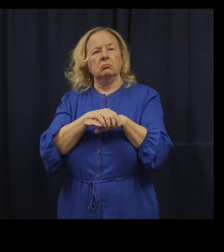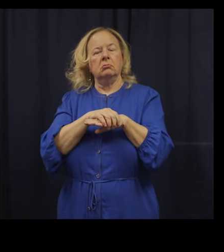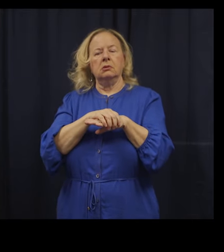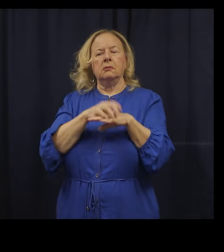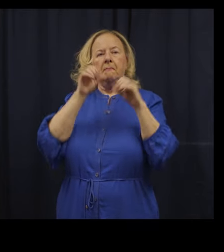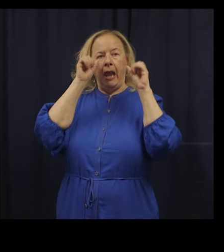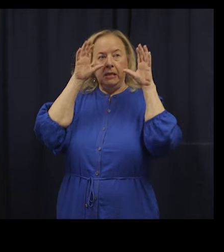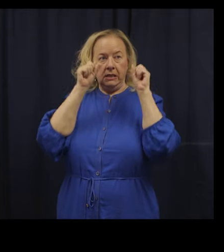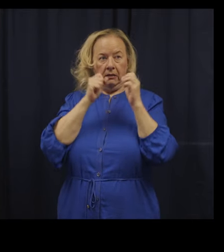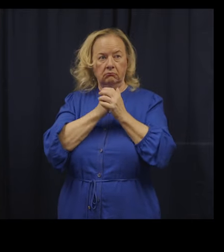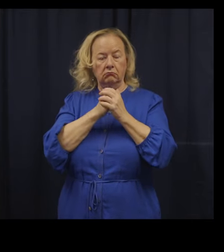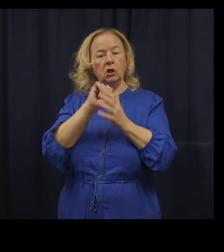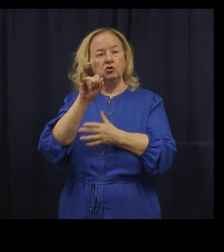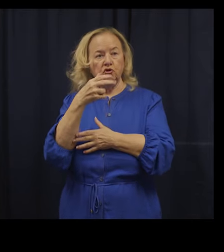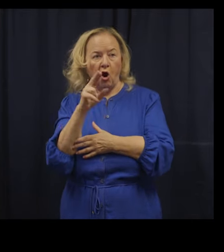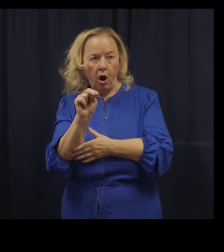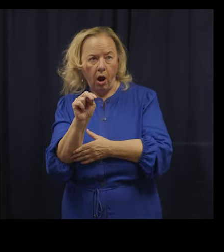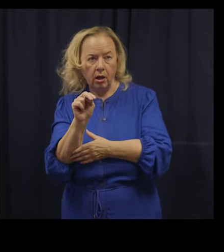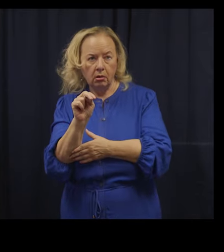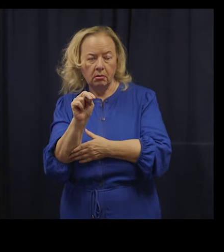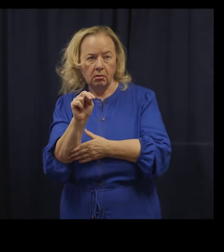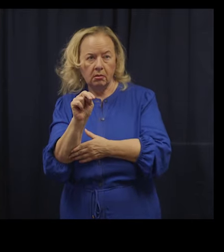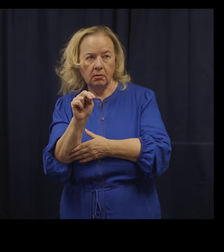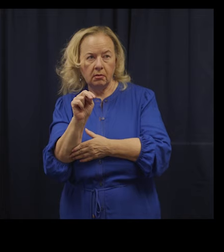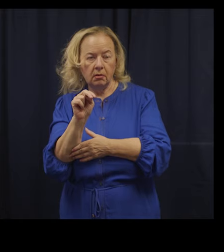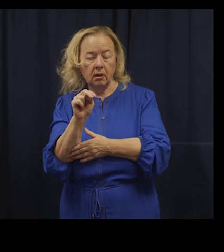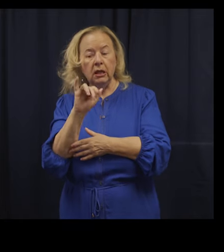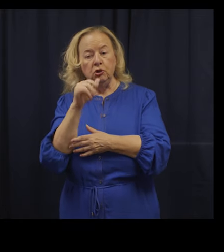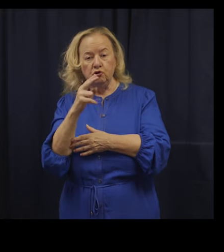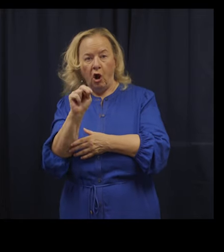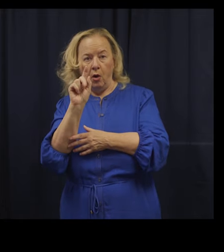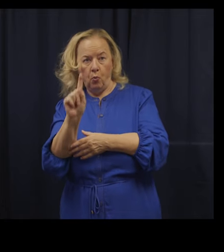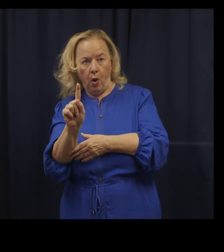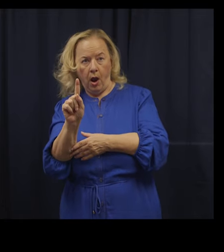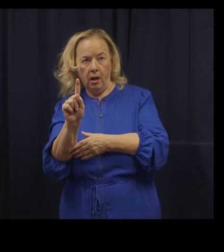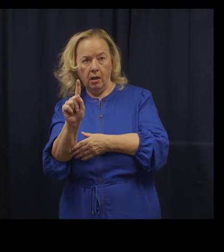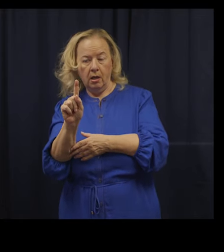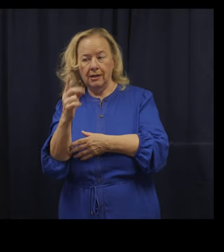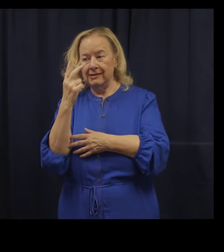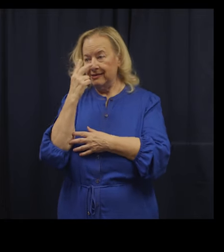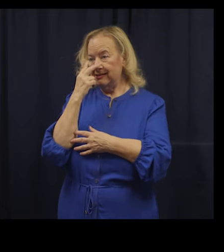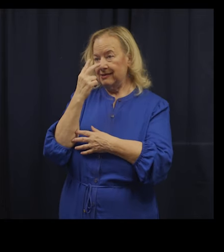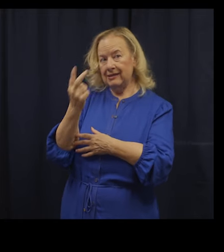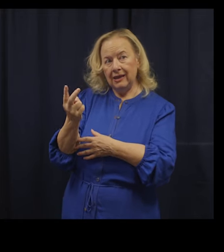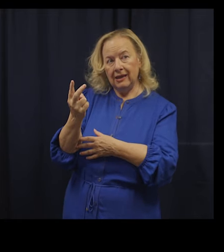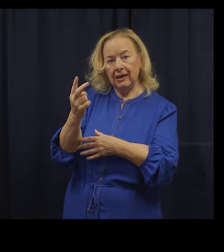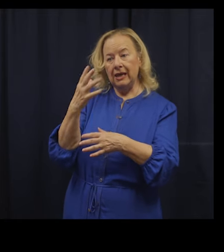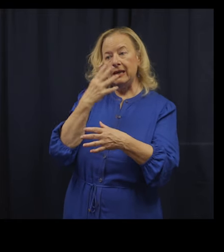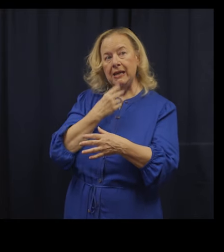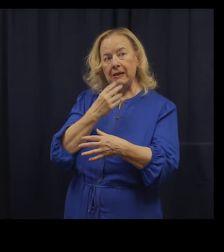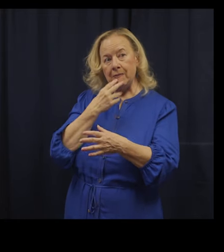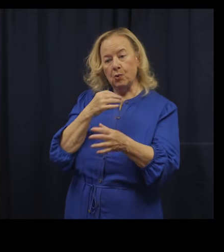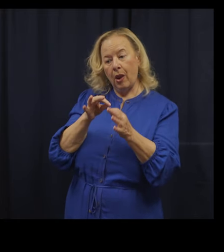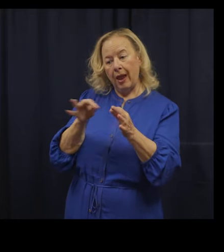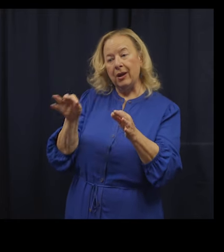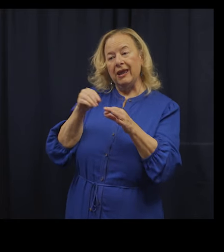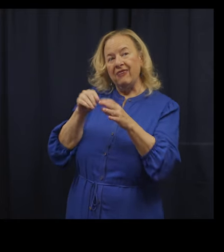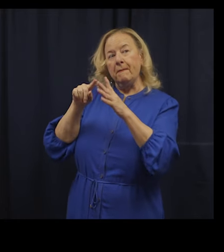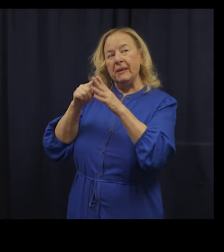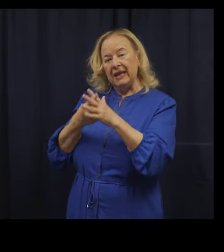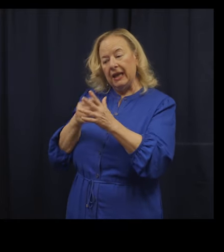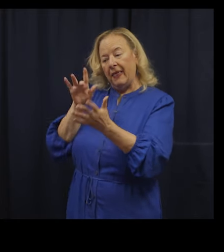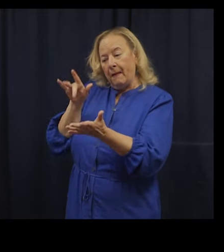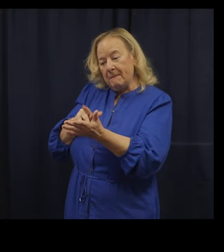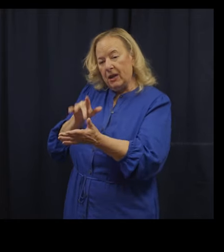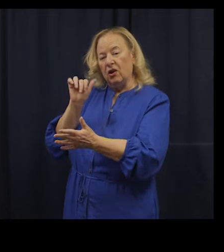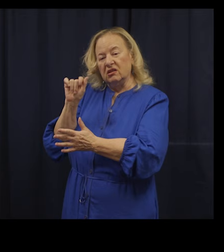amazing. John, in John 1, sees in Hebrew, in the beginning, in the middle, is